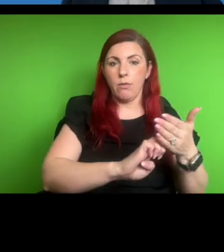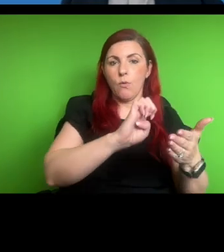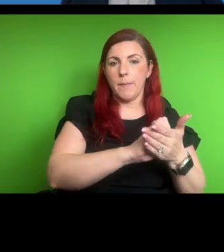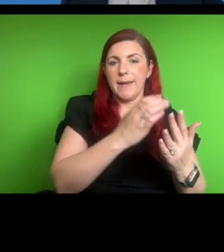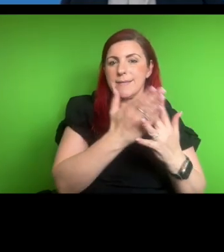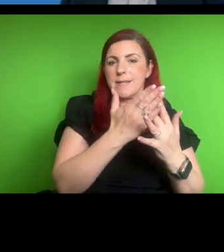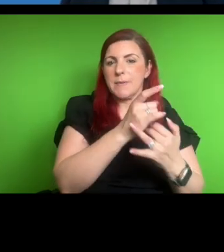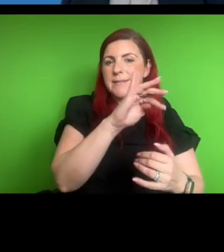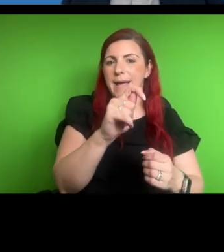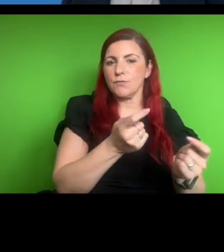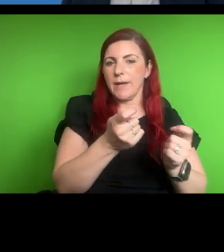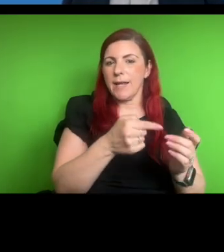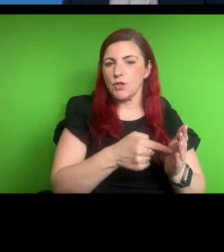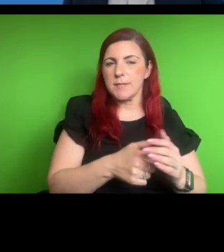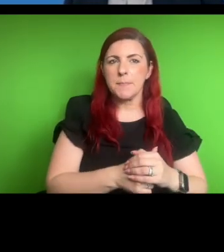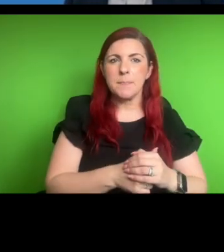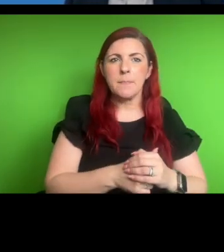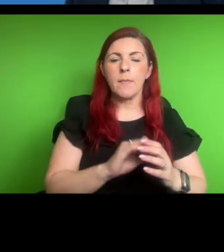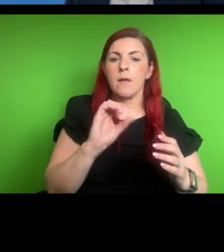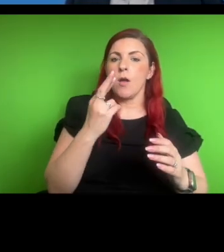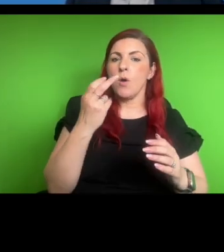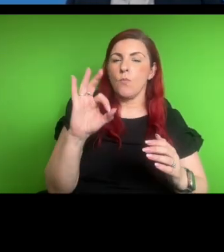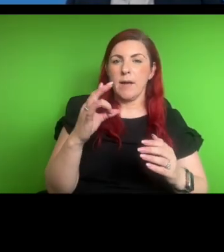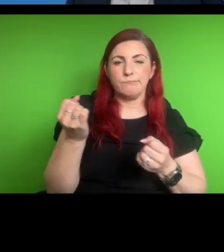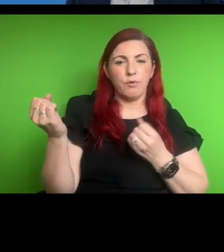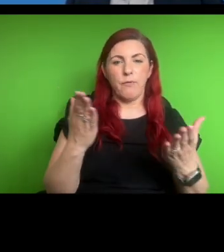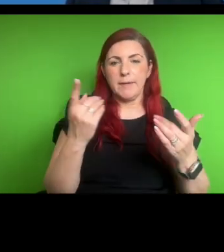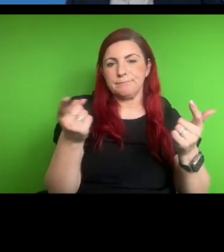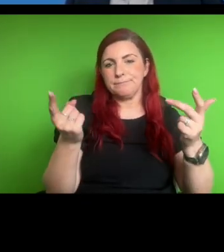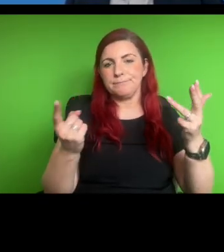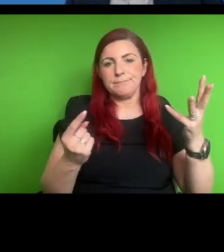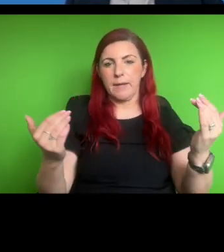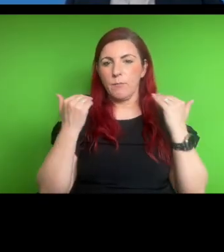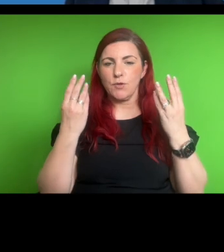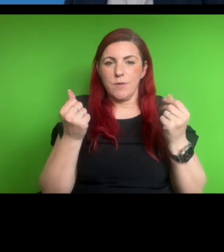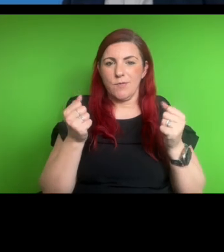Comreg provides a range of information resources on its website in that regard.